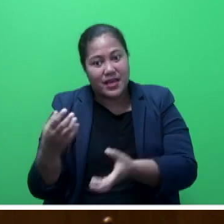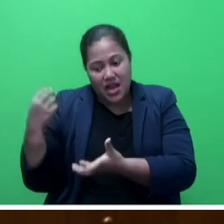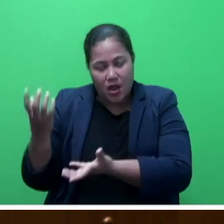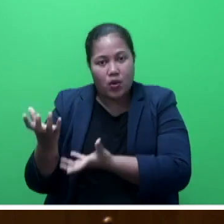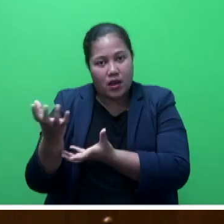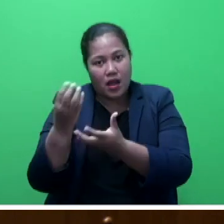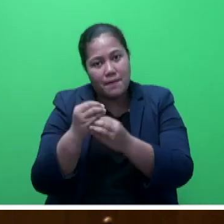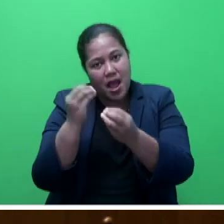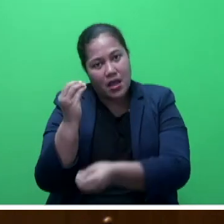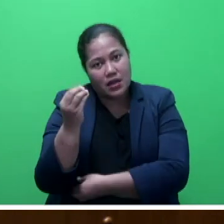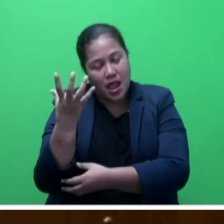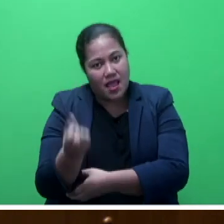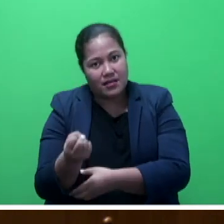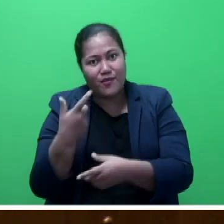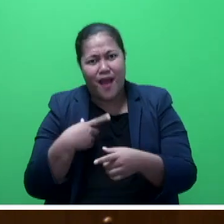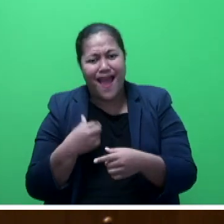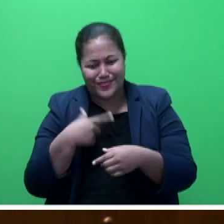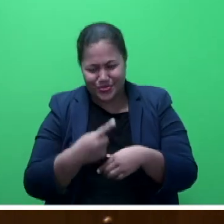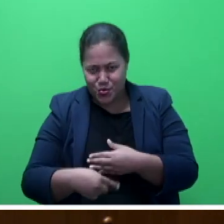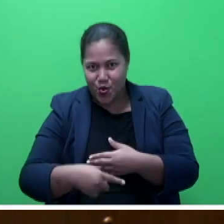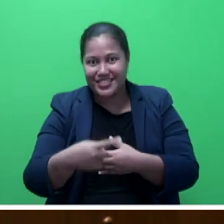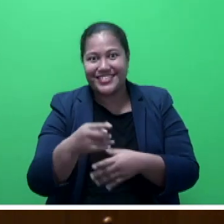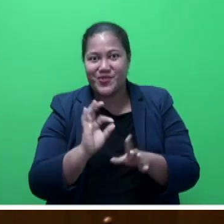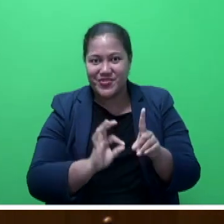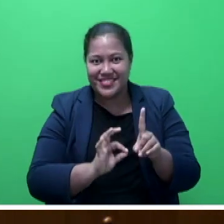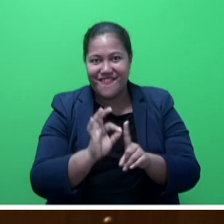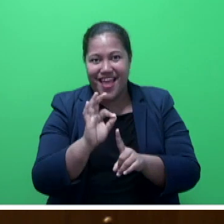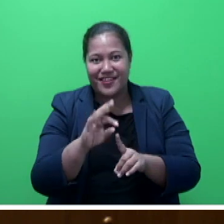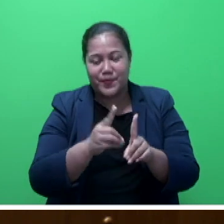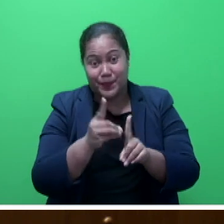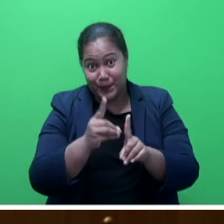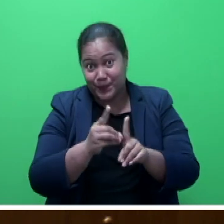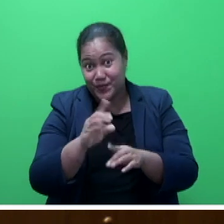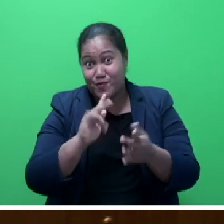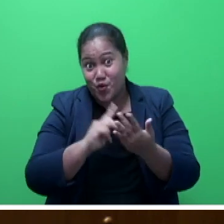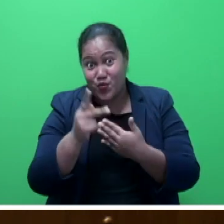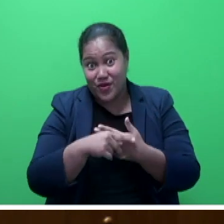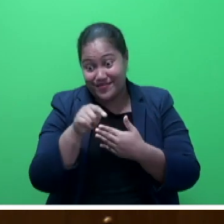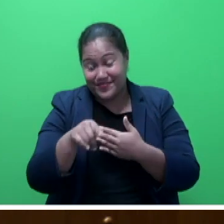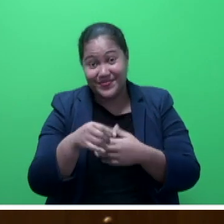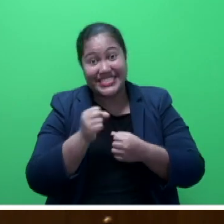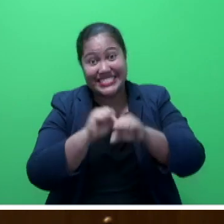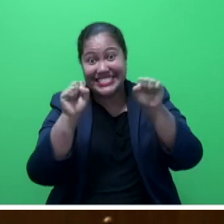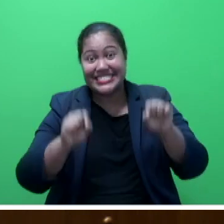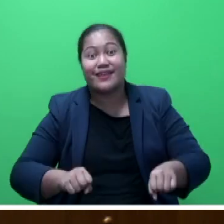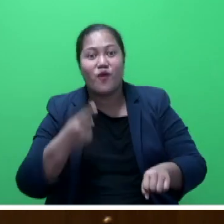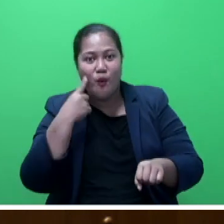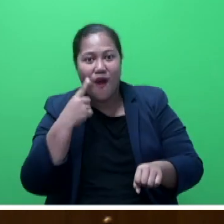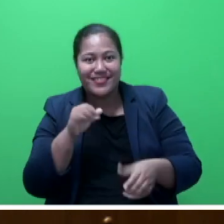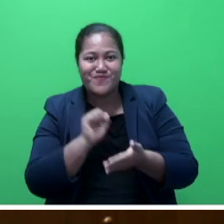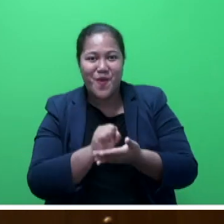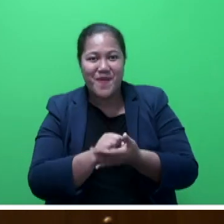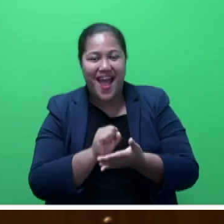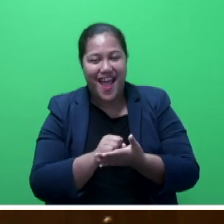more. Because we continued our development programs and completed a system to pipe water to the islands and store it